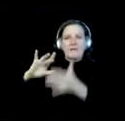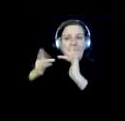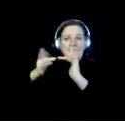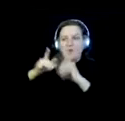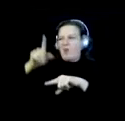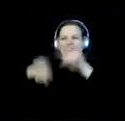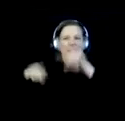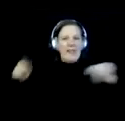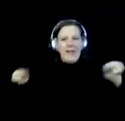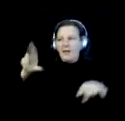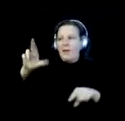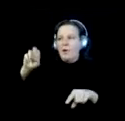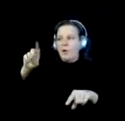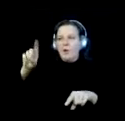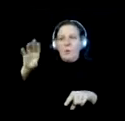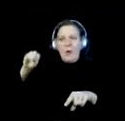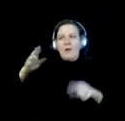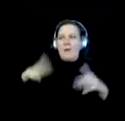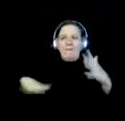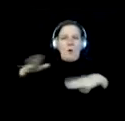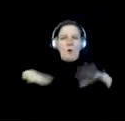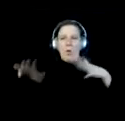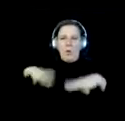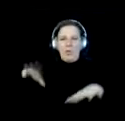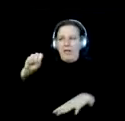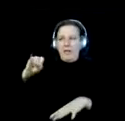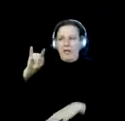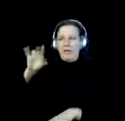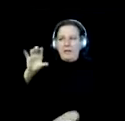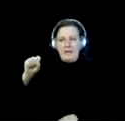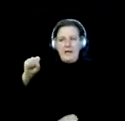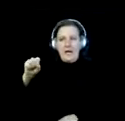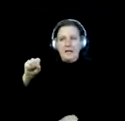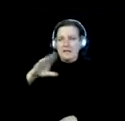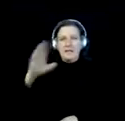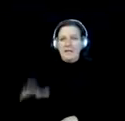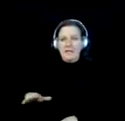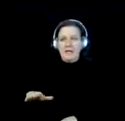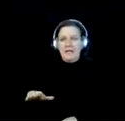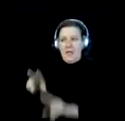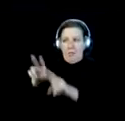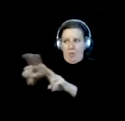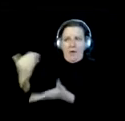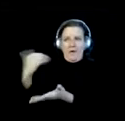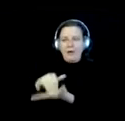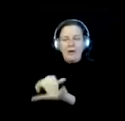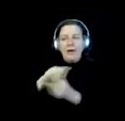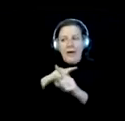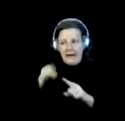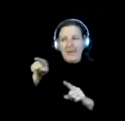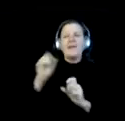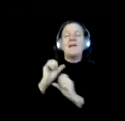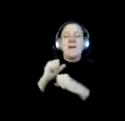random clothing sites that we'll probably never go back and look at again, but that have created these